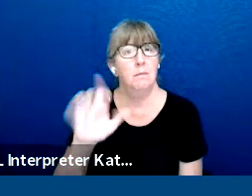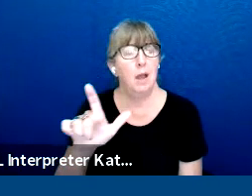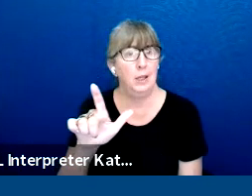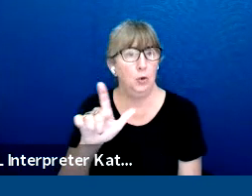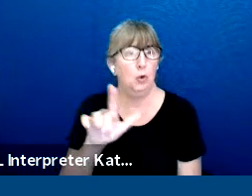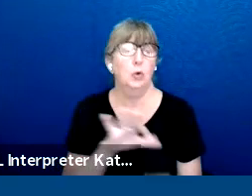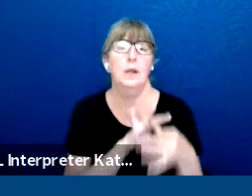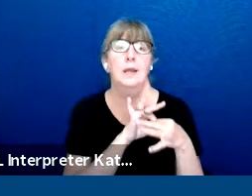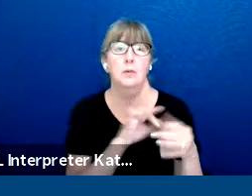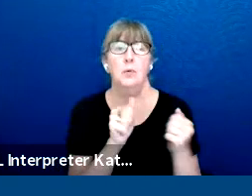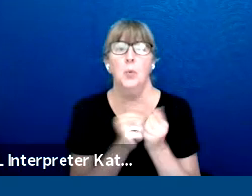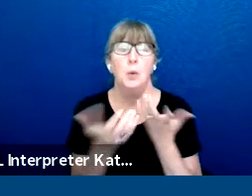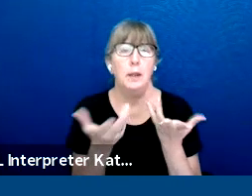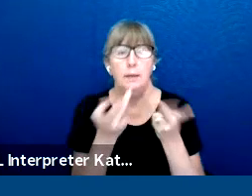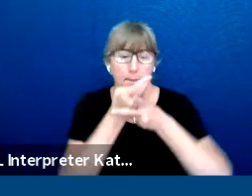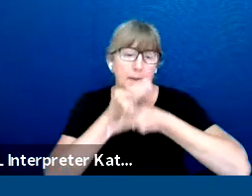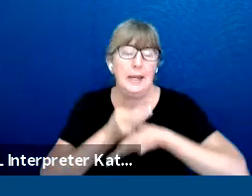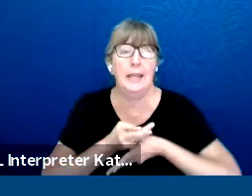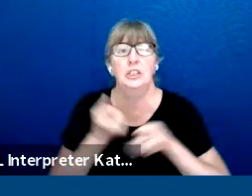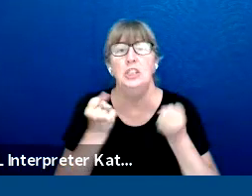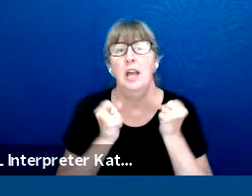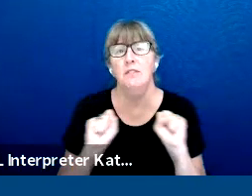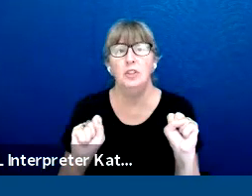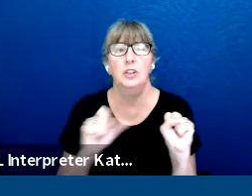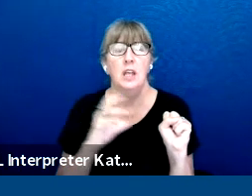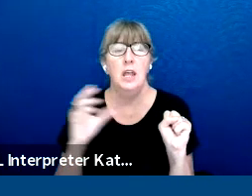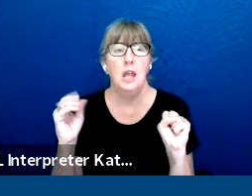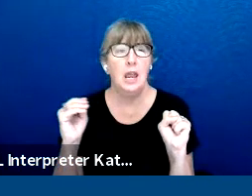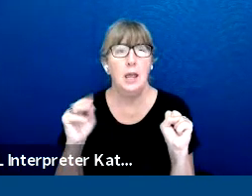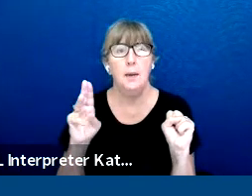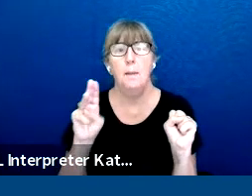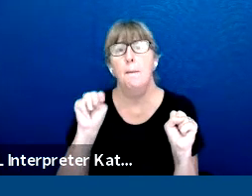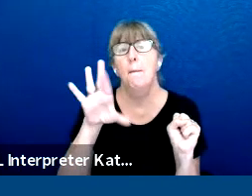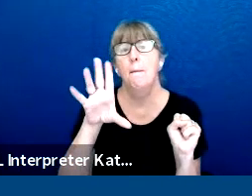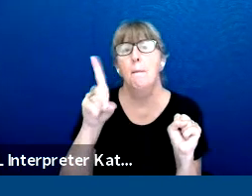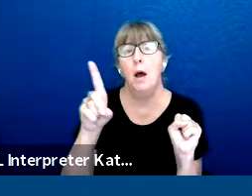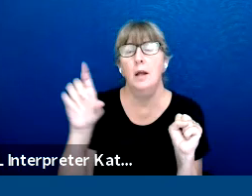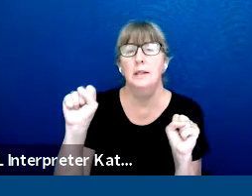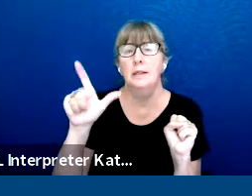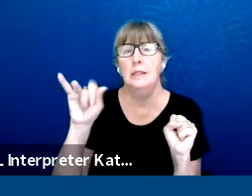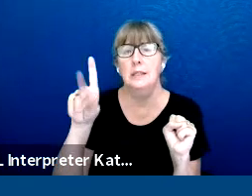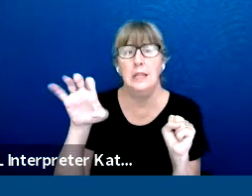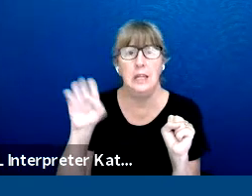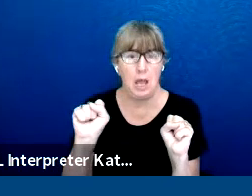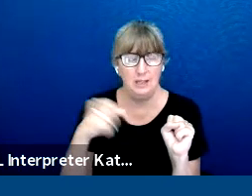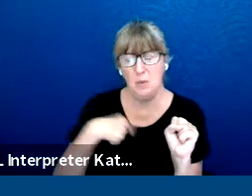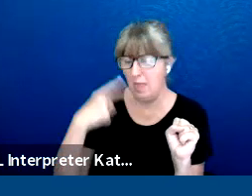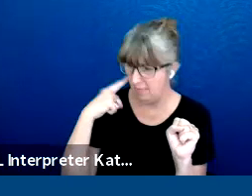with mitigation efforts and mudslides. So I think